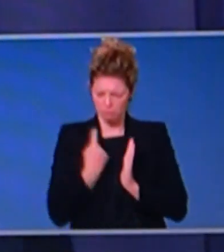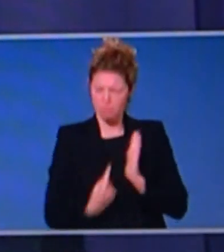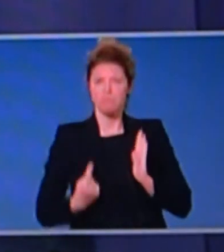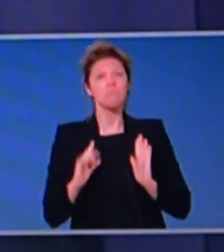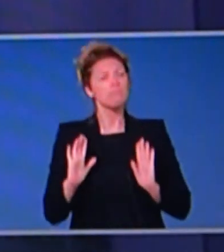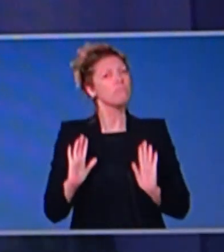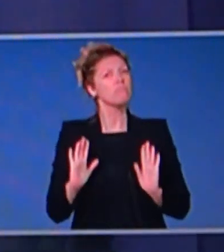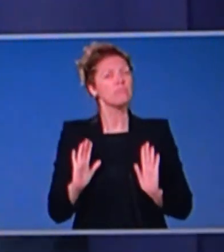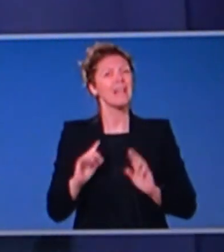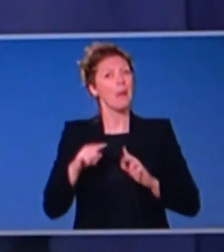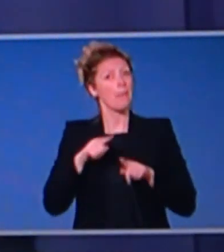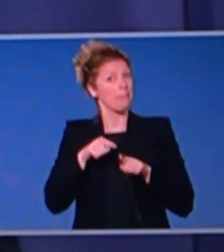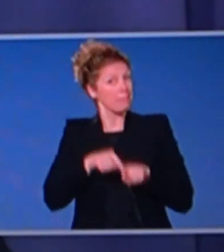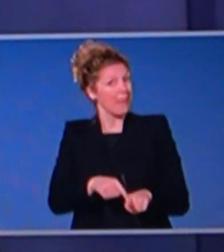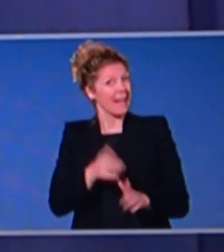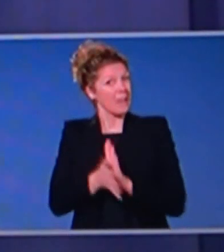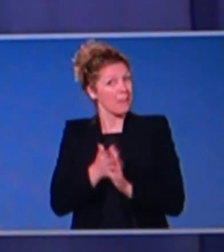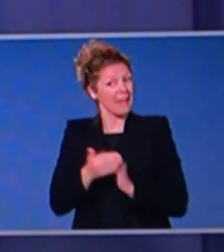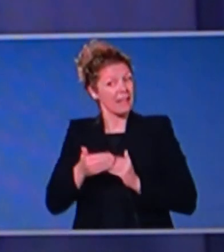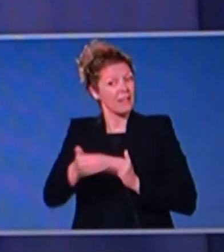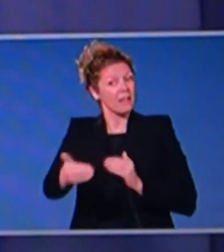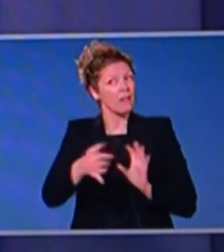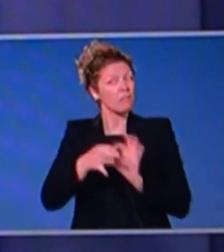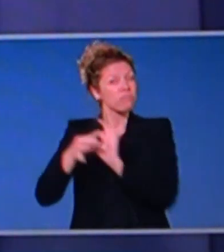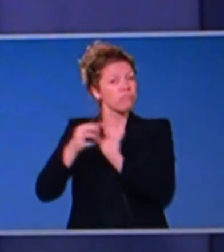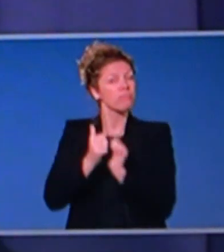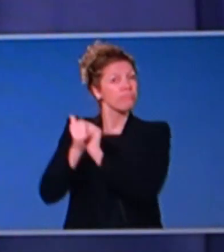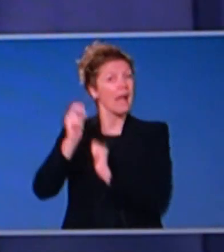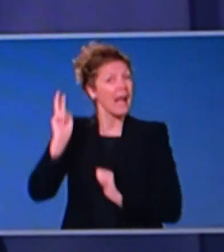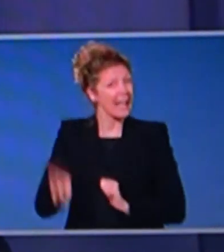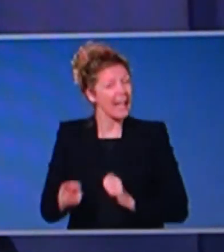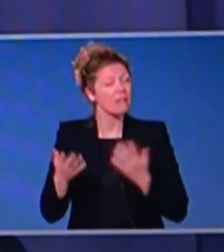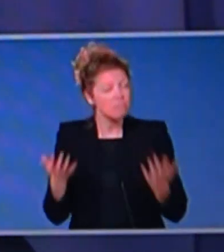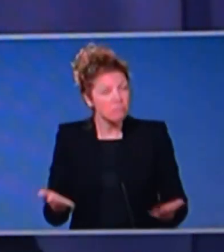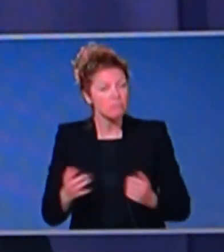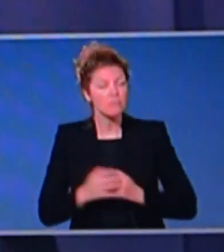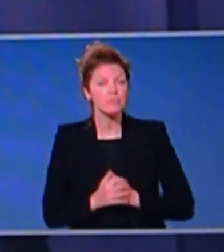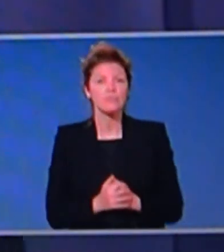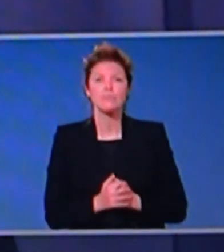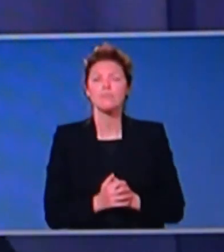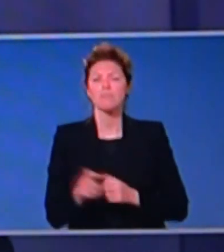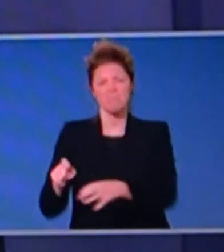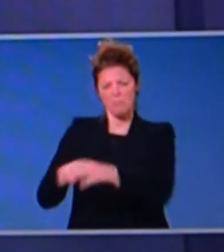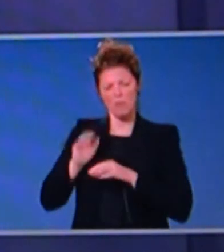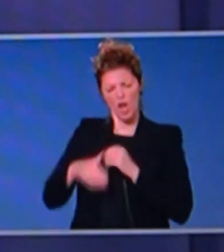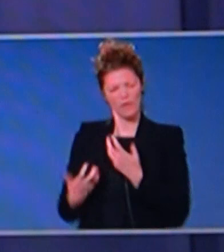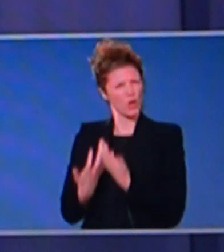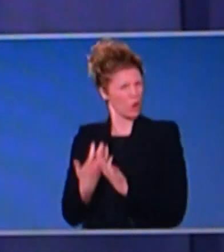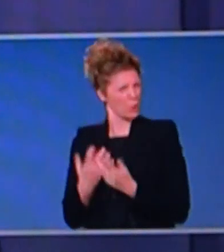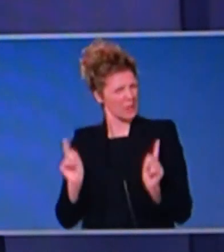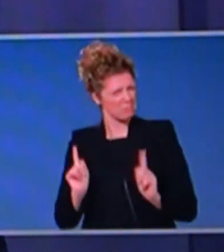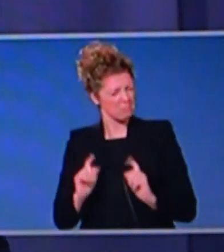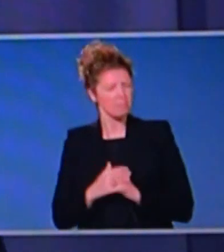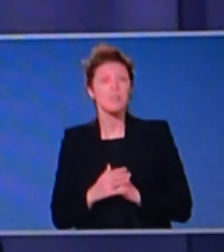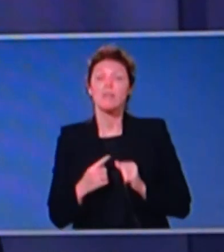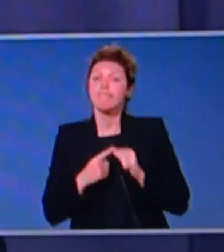will continue to depend on that being returned. And the universities? Well, again, the universities find themselves in a challenging situation at the moment,